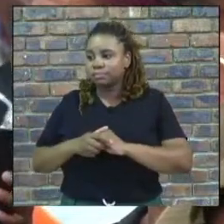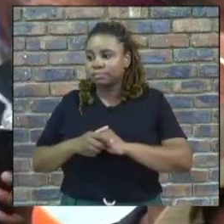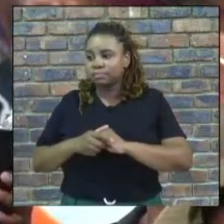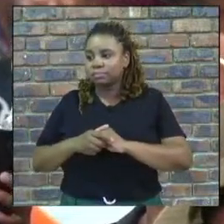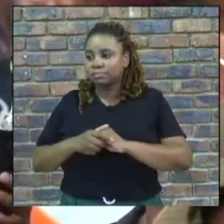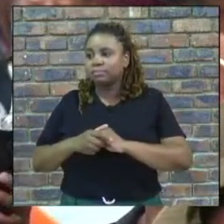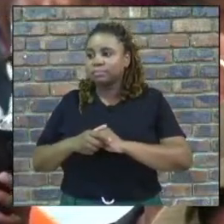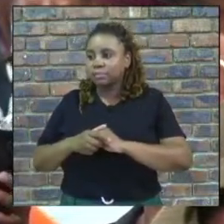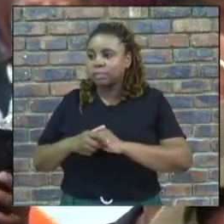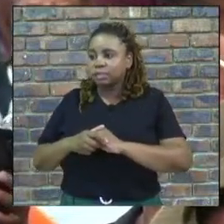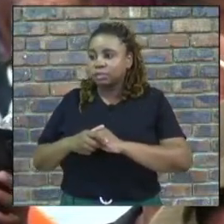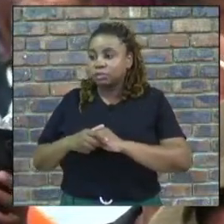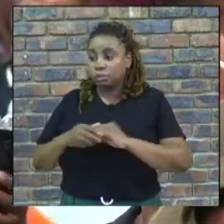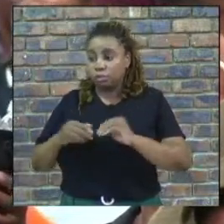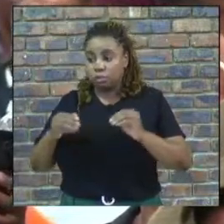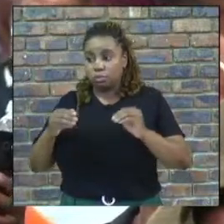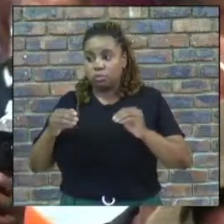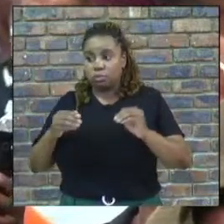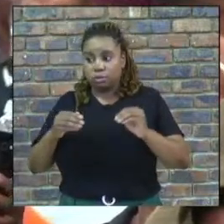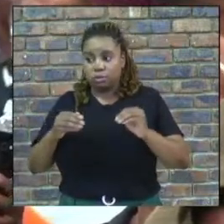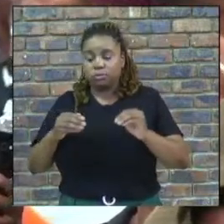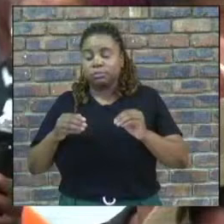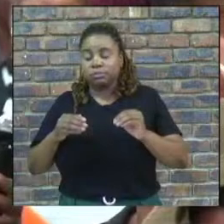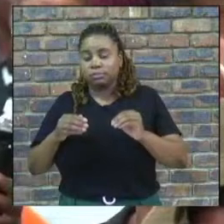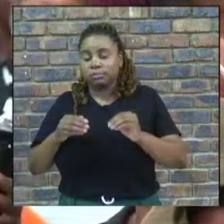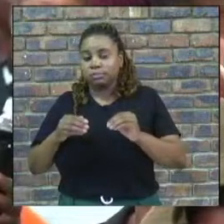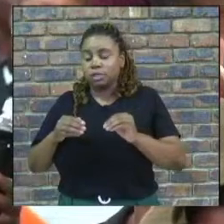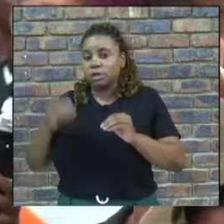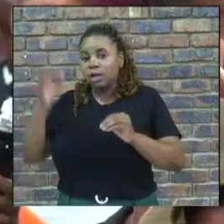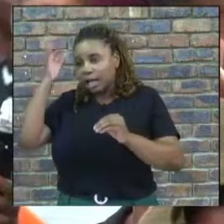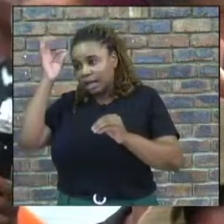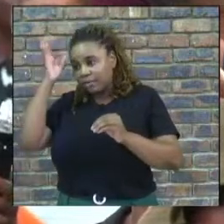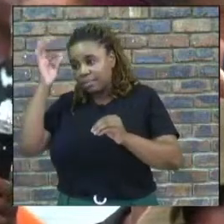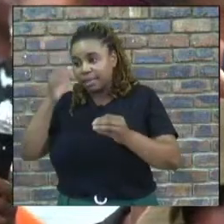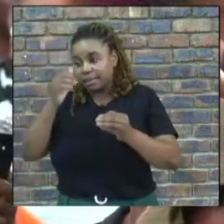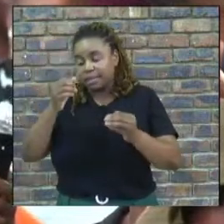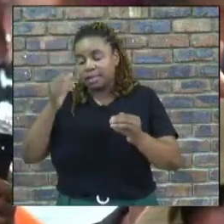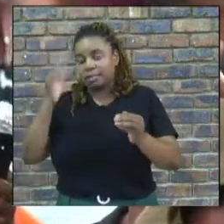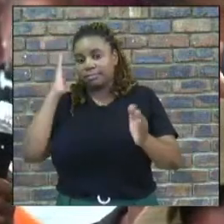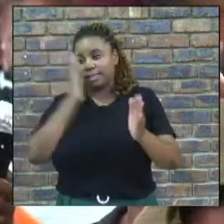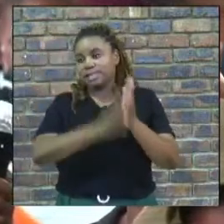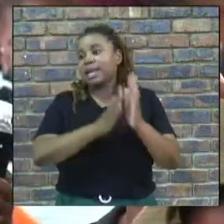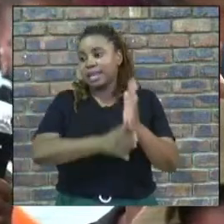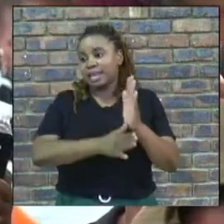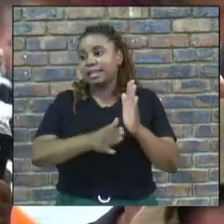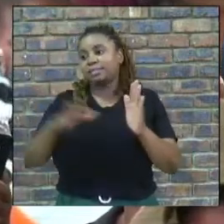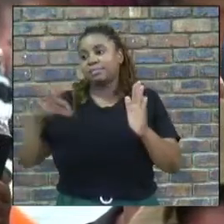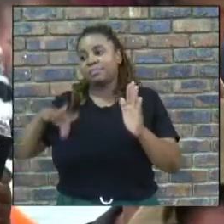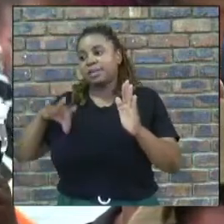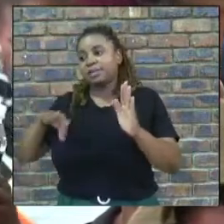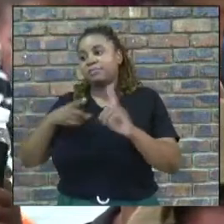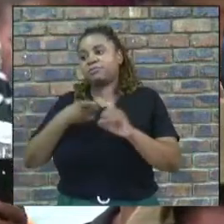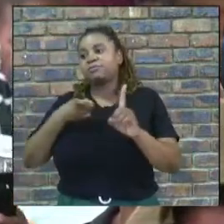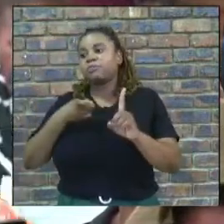direct namazamazama ukuthi ivalela abantu abaningi amathuba omsebenzi because of isikhathini esakhula ngaso besazi ukuthi if there is